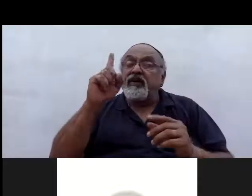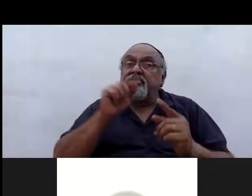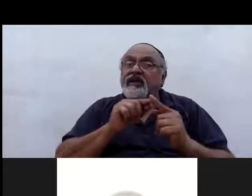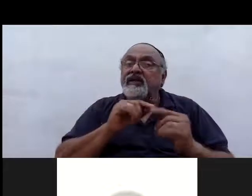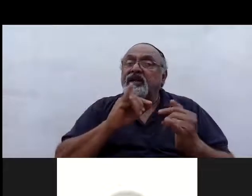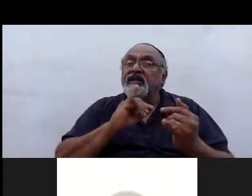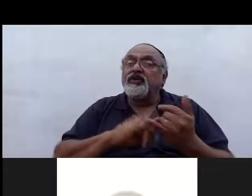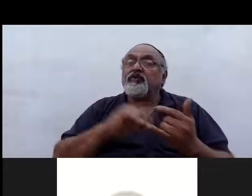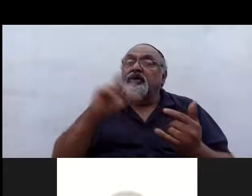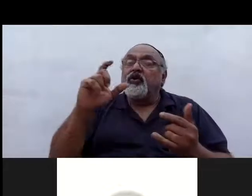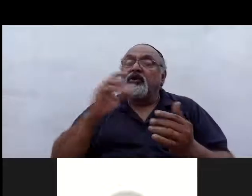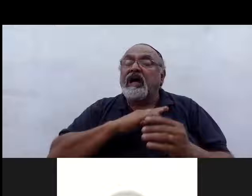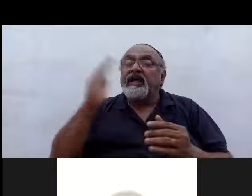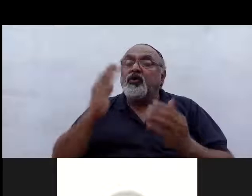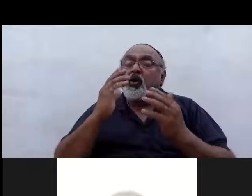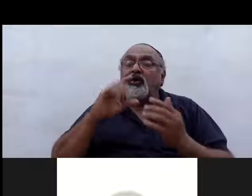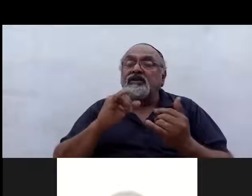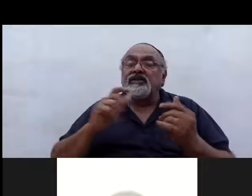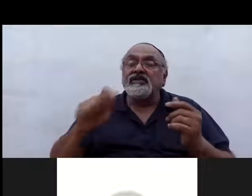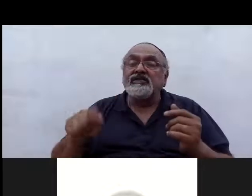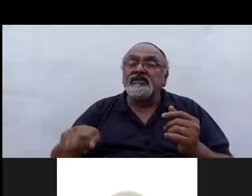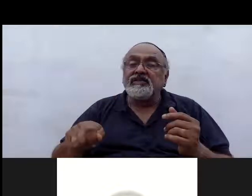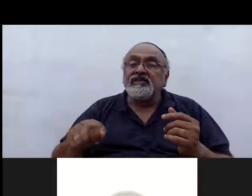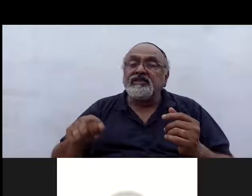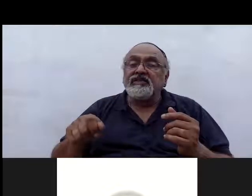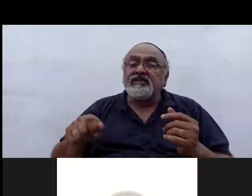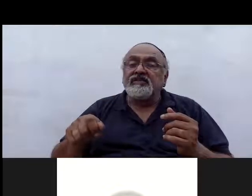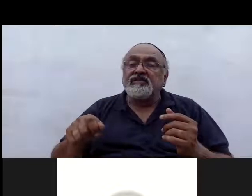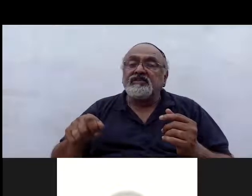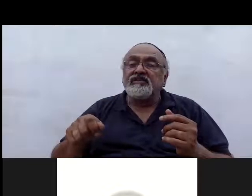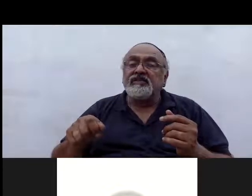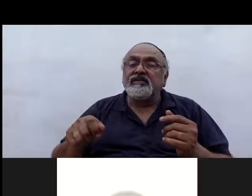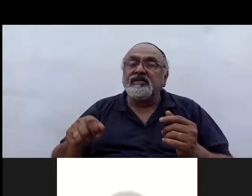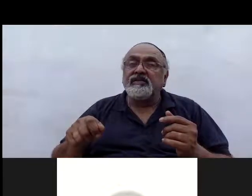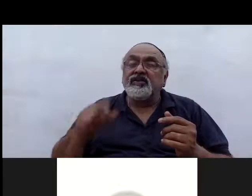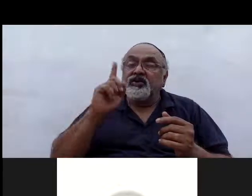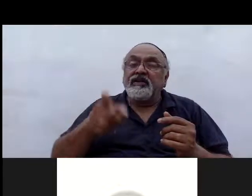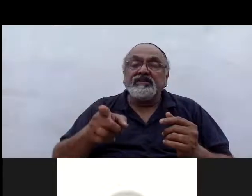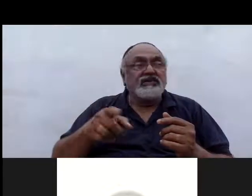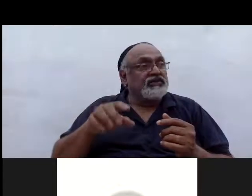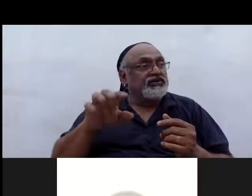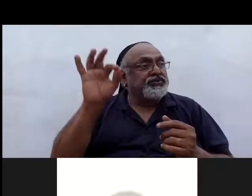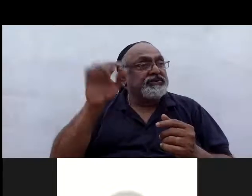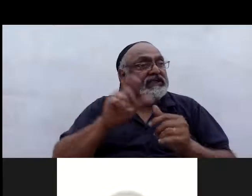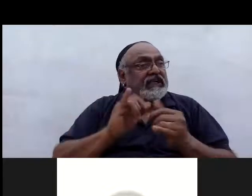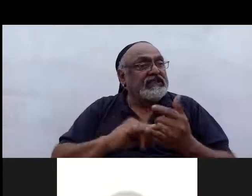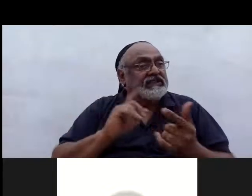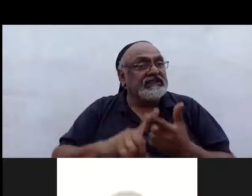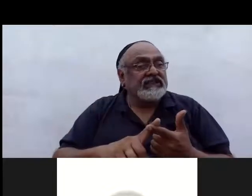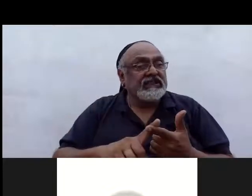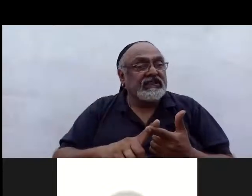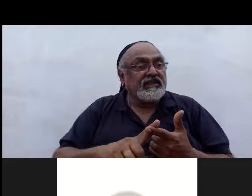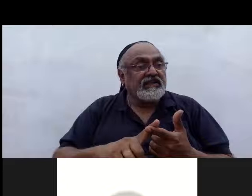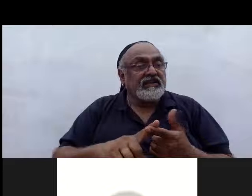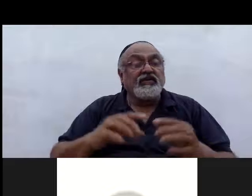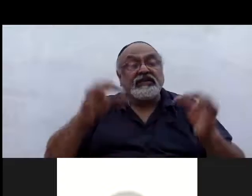Court, High Court, these courts, you have to choose a case that has been decided by High